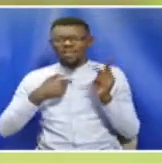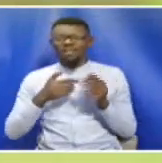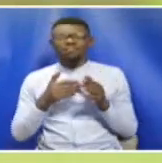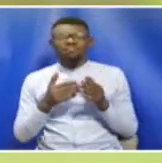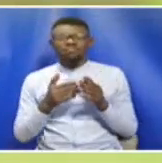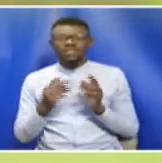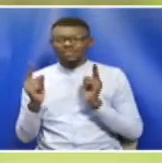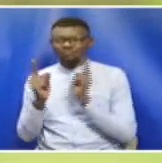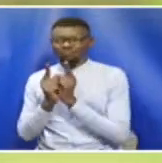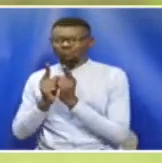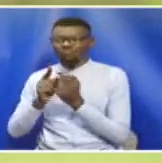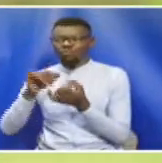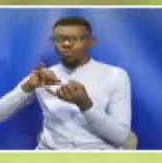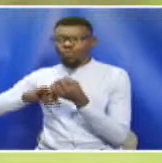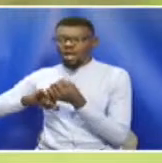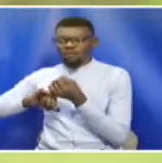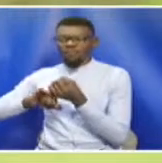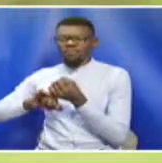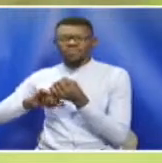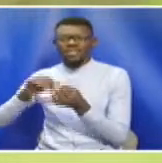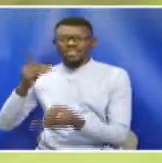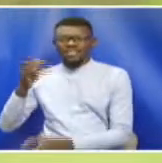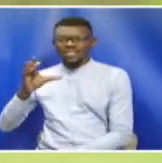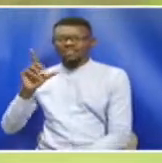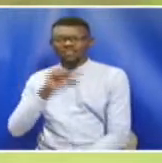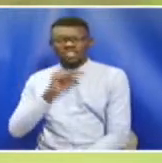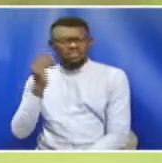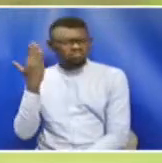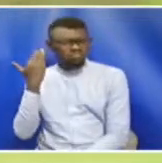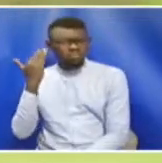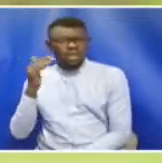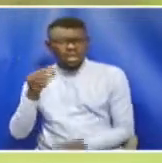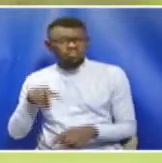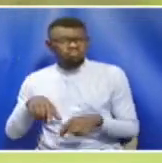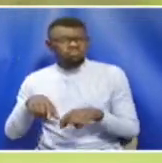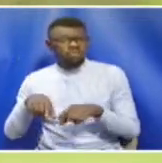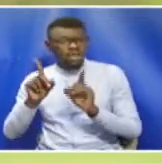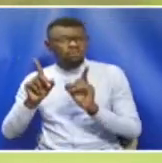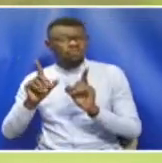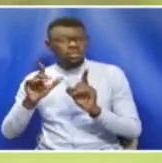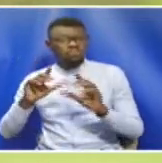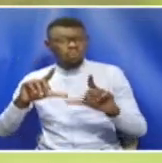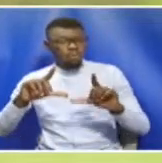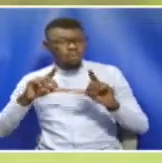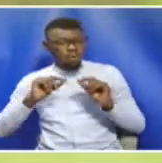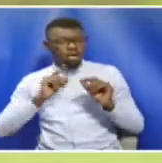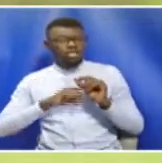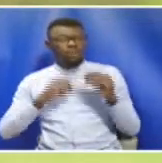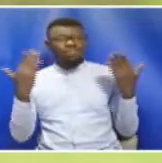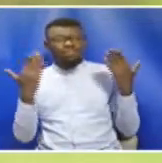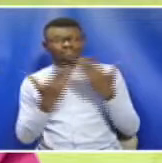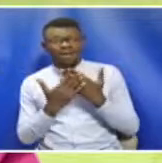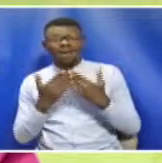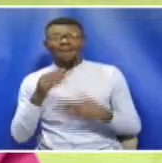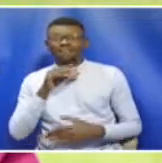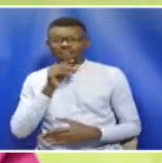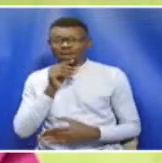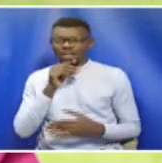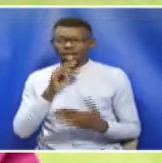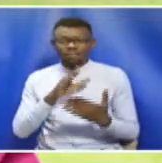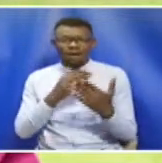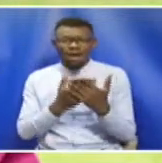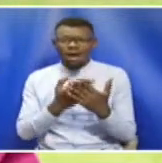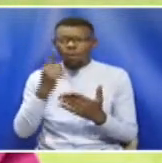of the DC then. She told me that night when my father arrived, there was so much joy in their home.